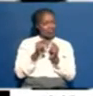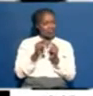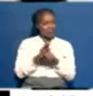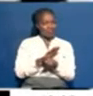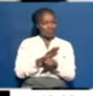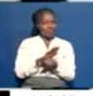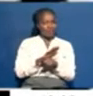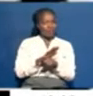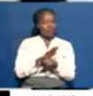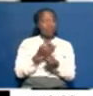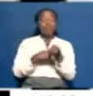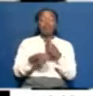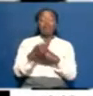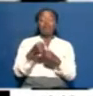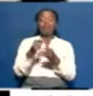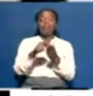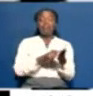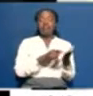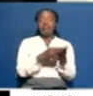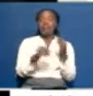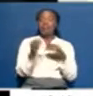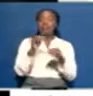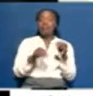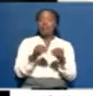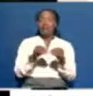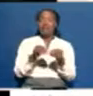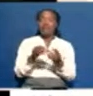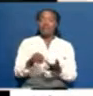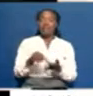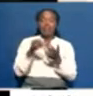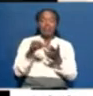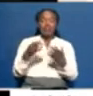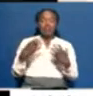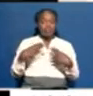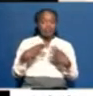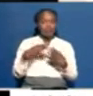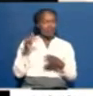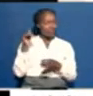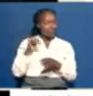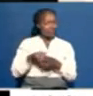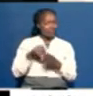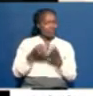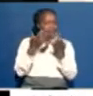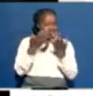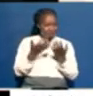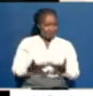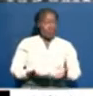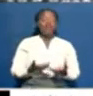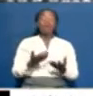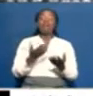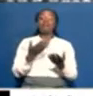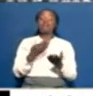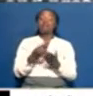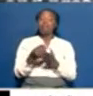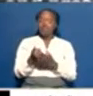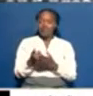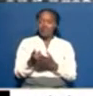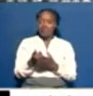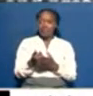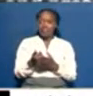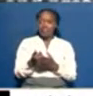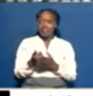nullify an election, more so to aspirants, many who have invested their heavily in the exercise. And where